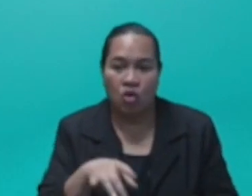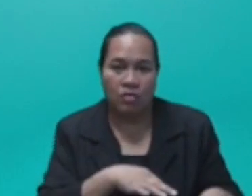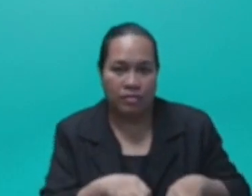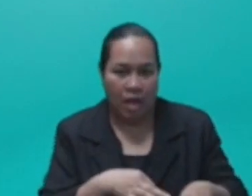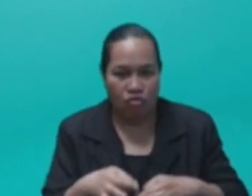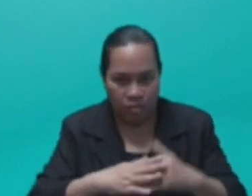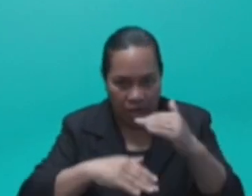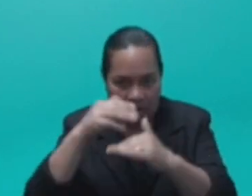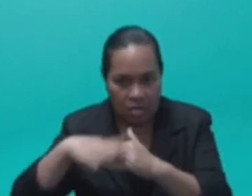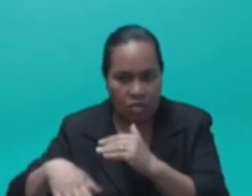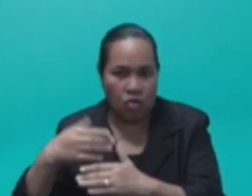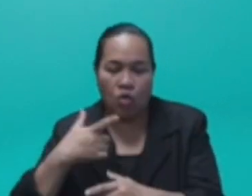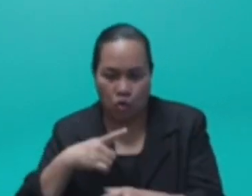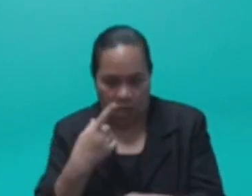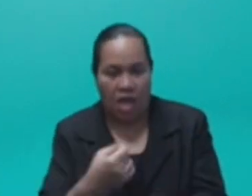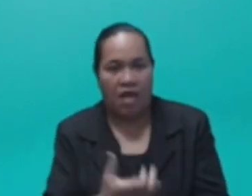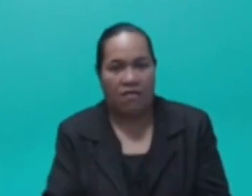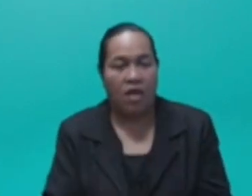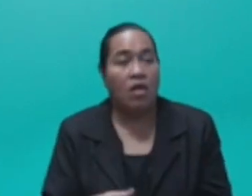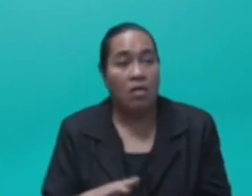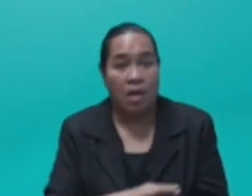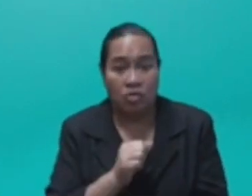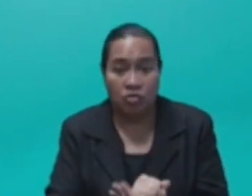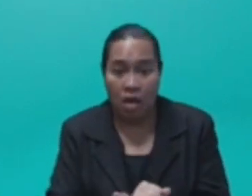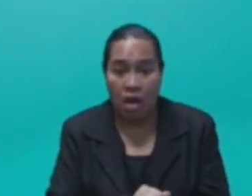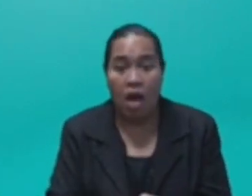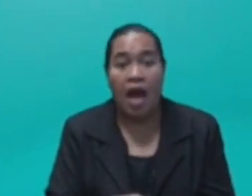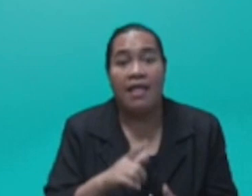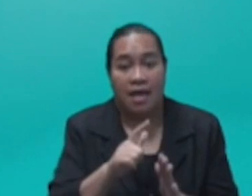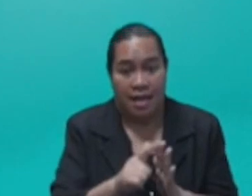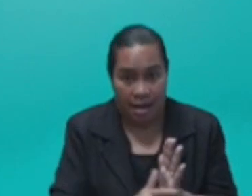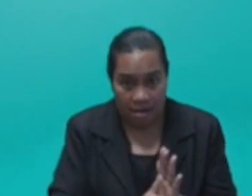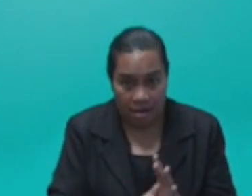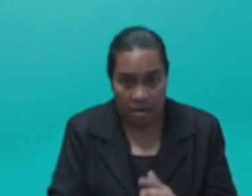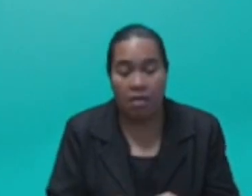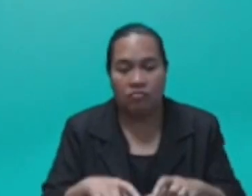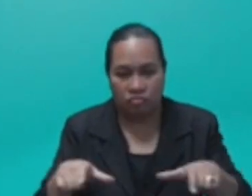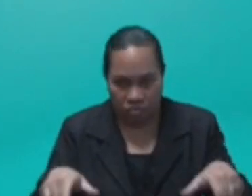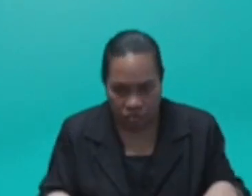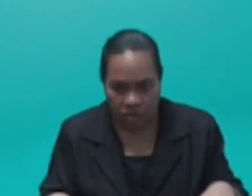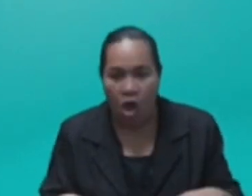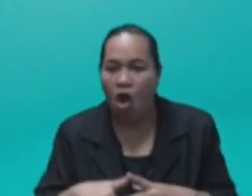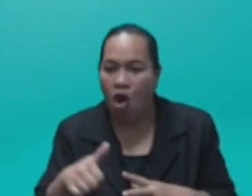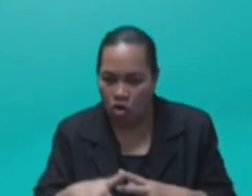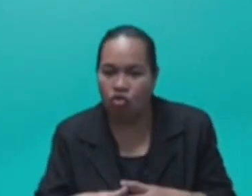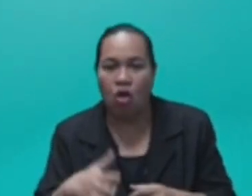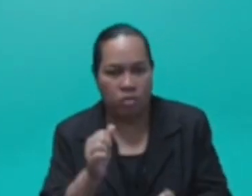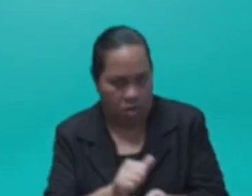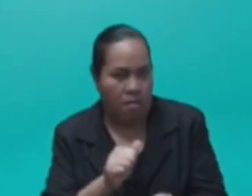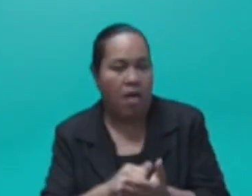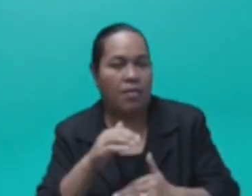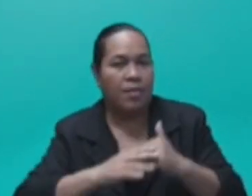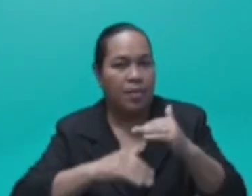to justice, but also ensure that our judicial processes are conducted in a state-of-the-art environment. In addition to